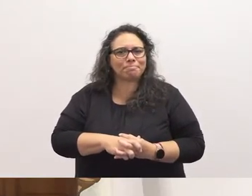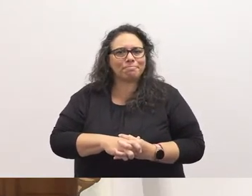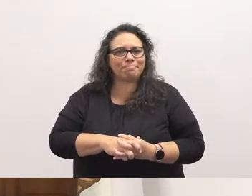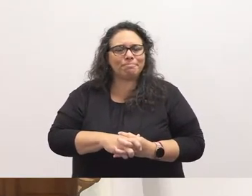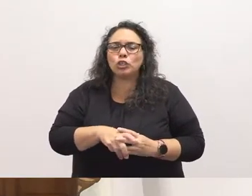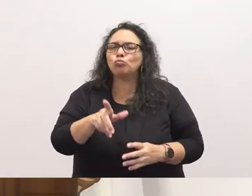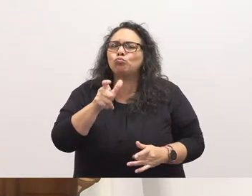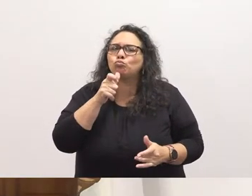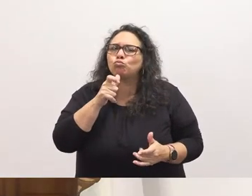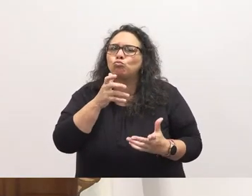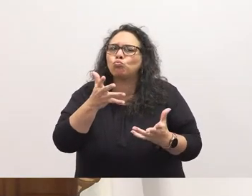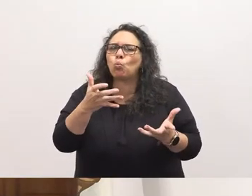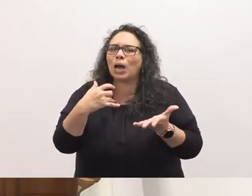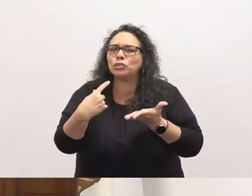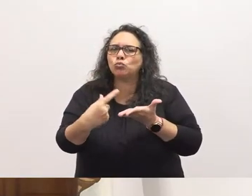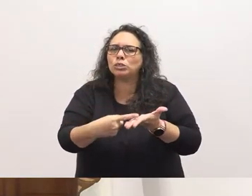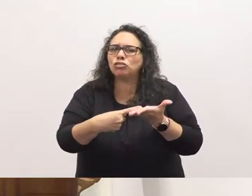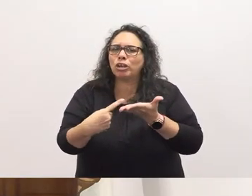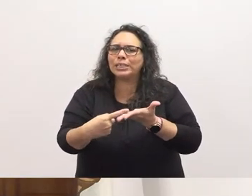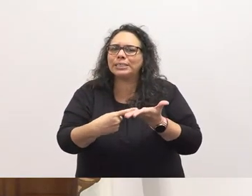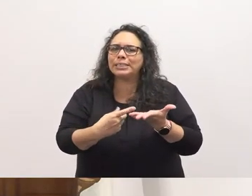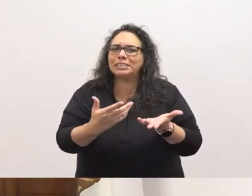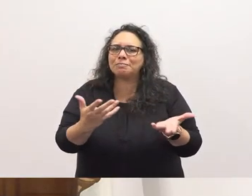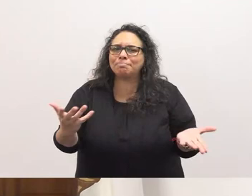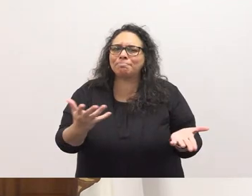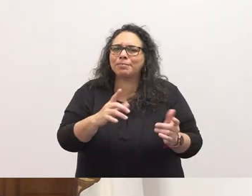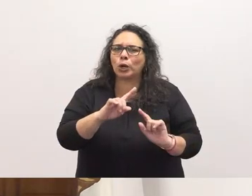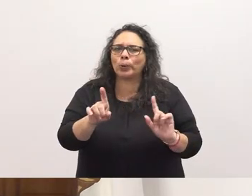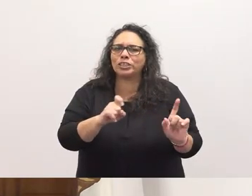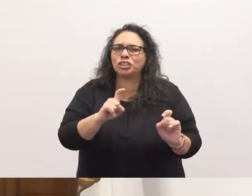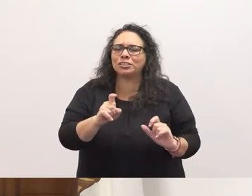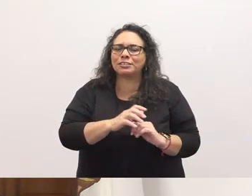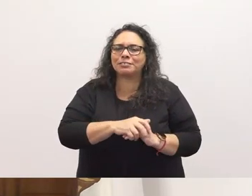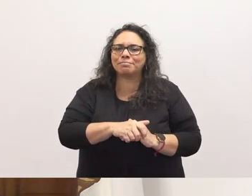Who would like to address those questions